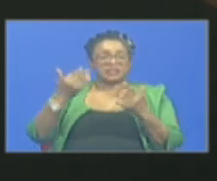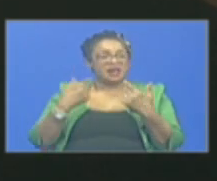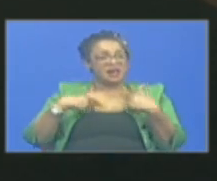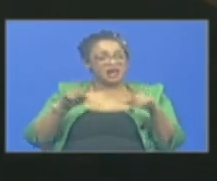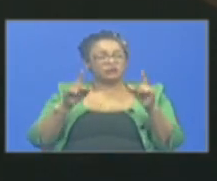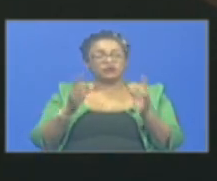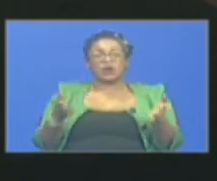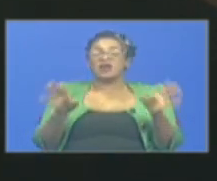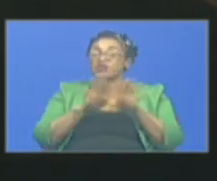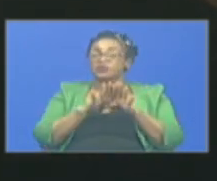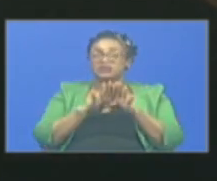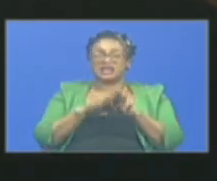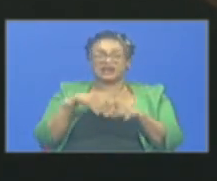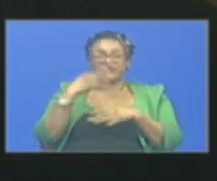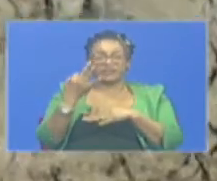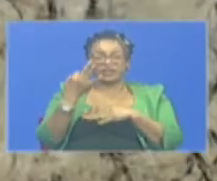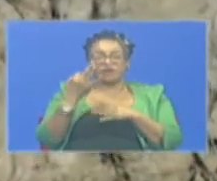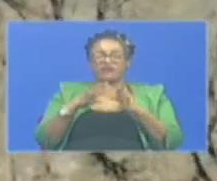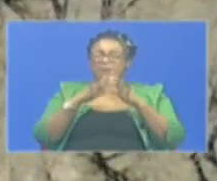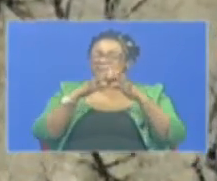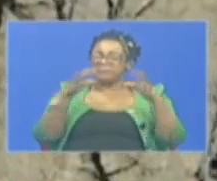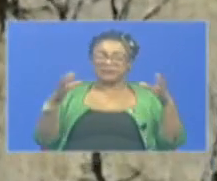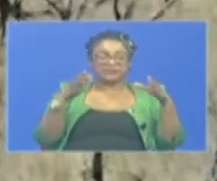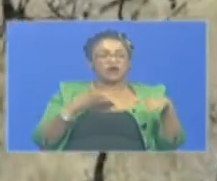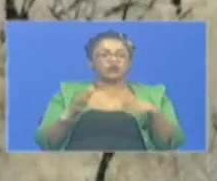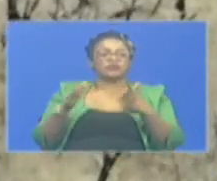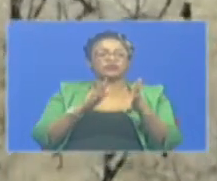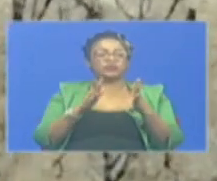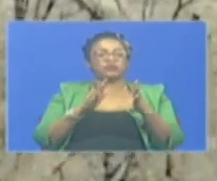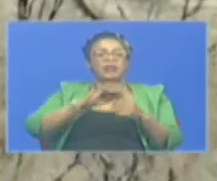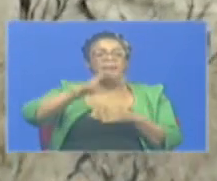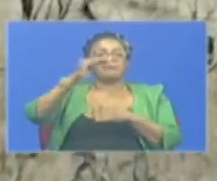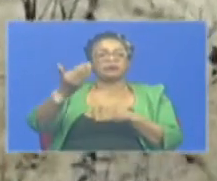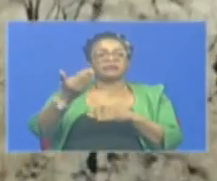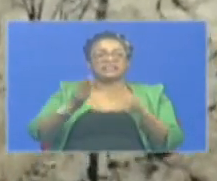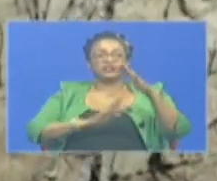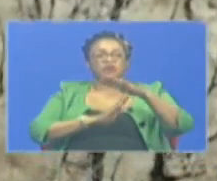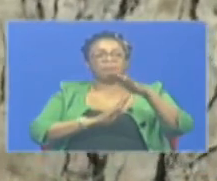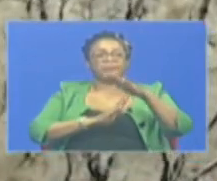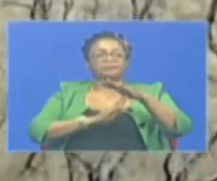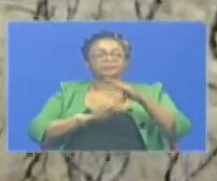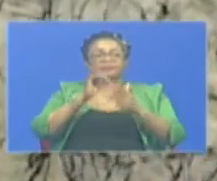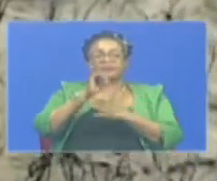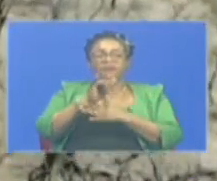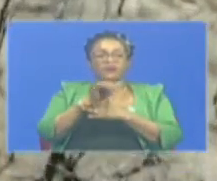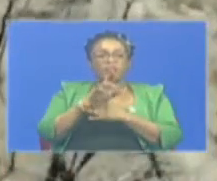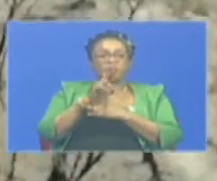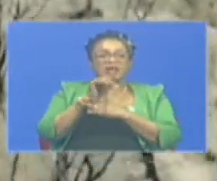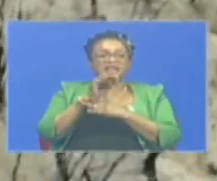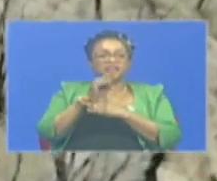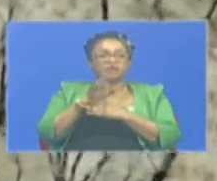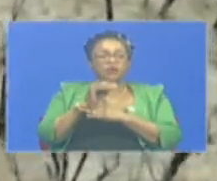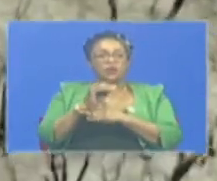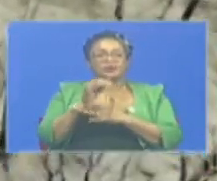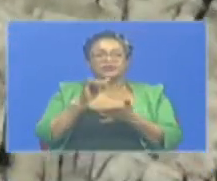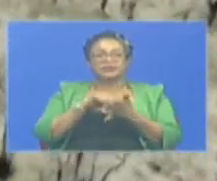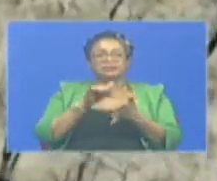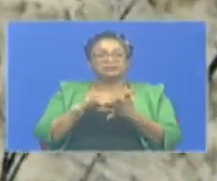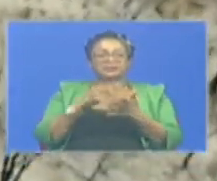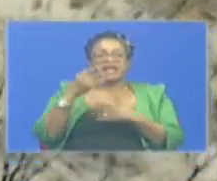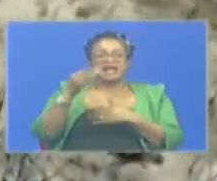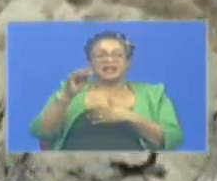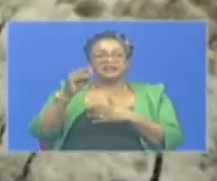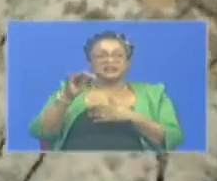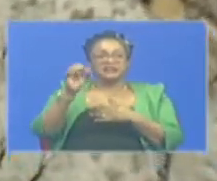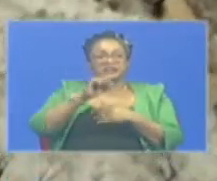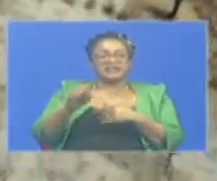closing three of the four major routes to the mountain's peak. The mountain, a UNESCO World Cultural Heritage Site, is